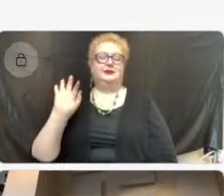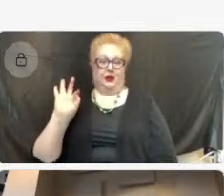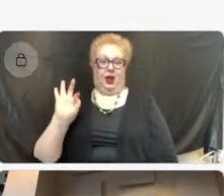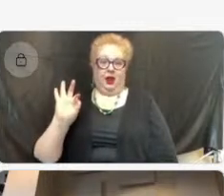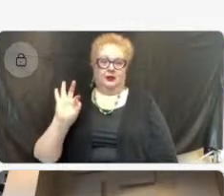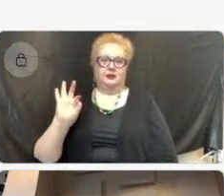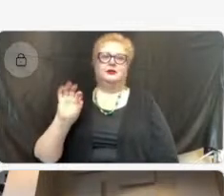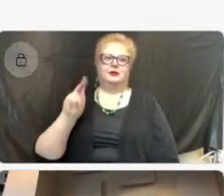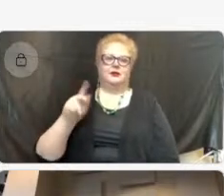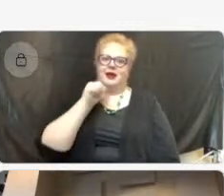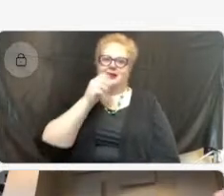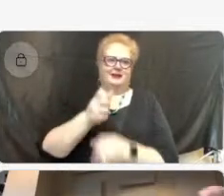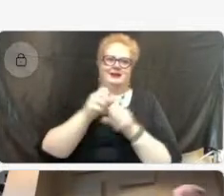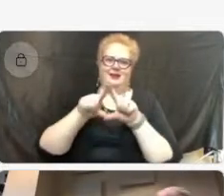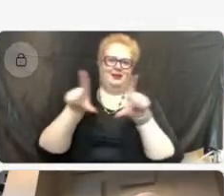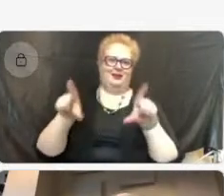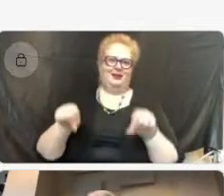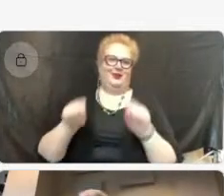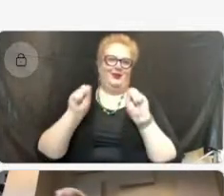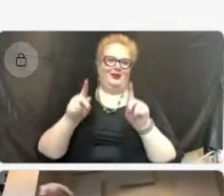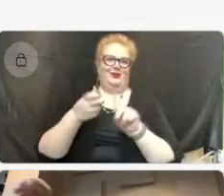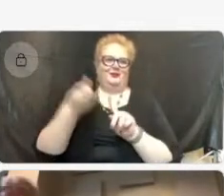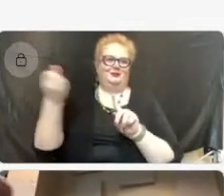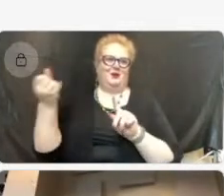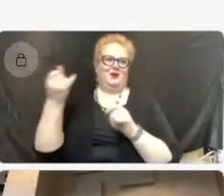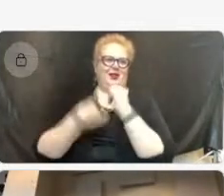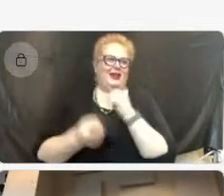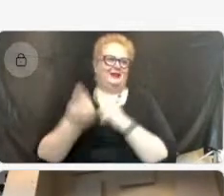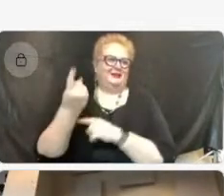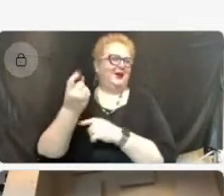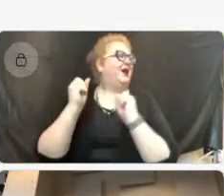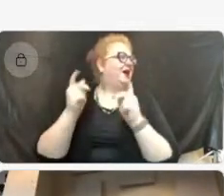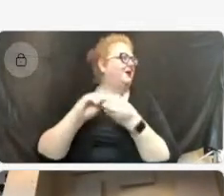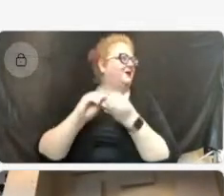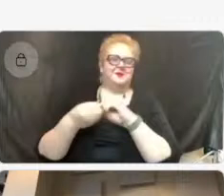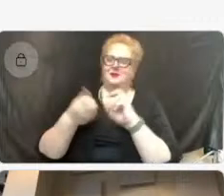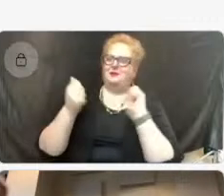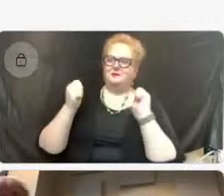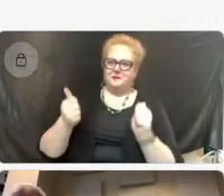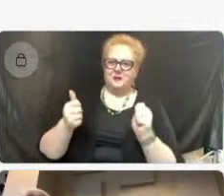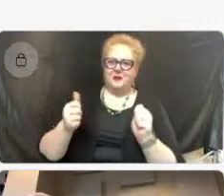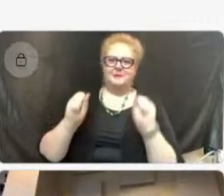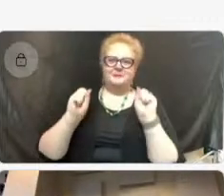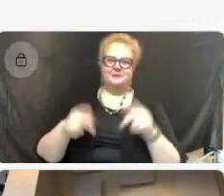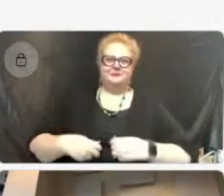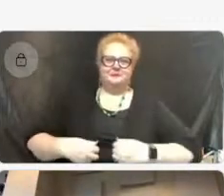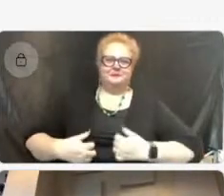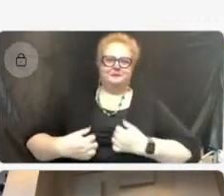9, yeah. I didn't get a card for it until the very last one. No problem at all. All right.